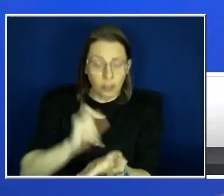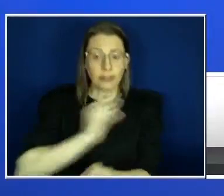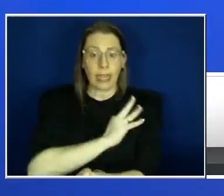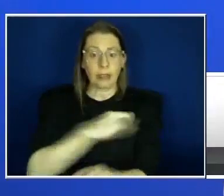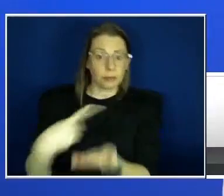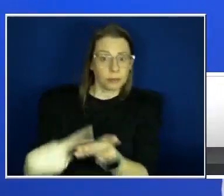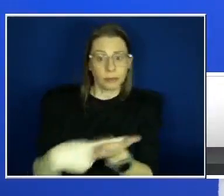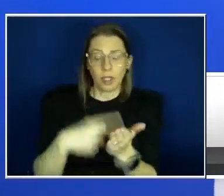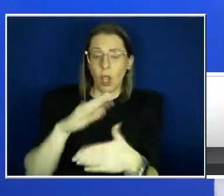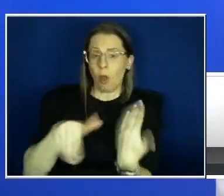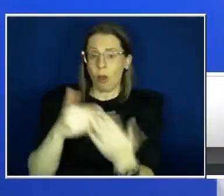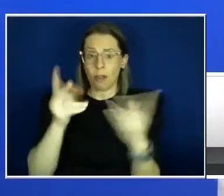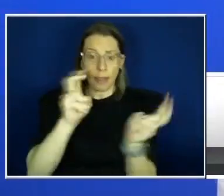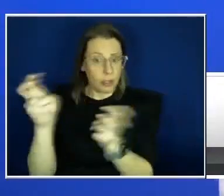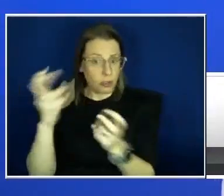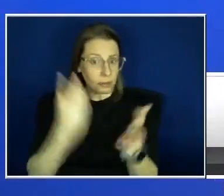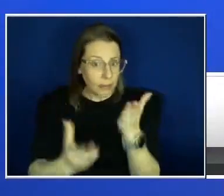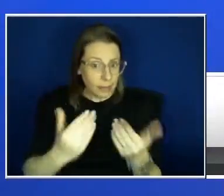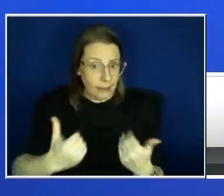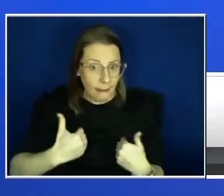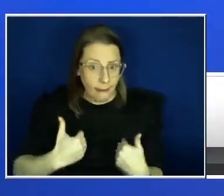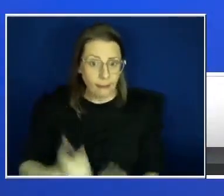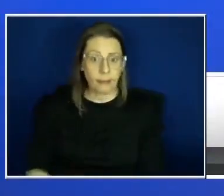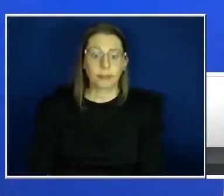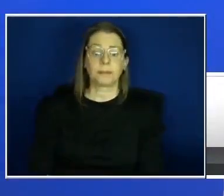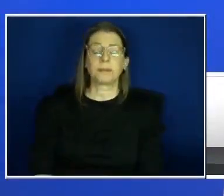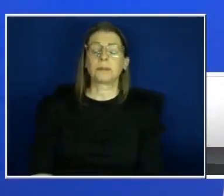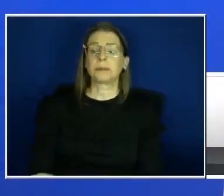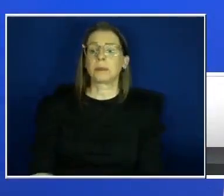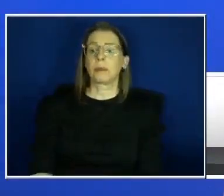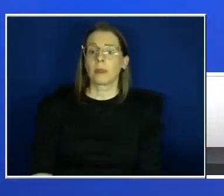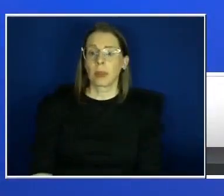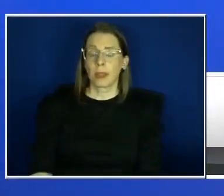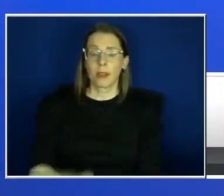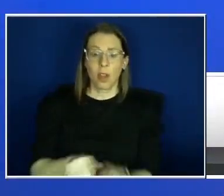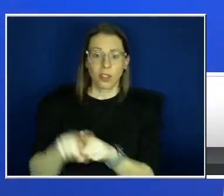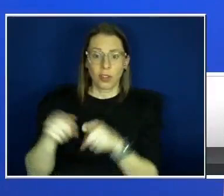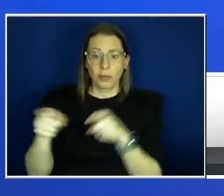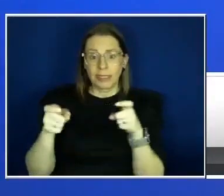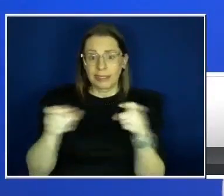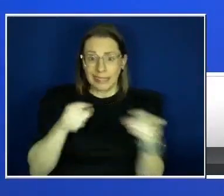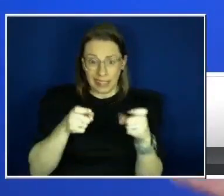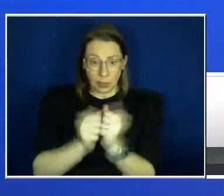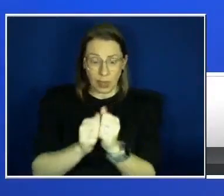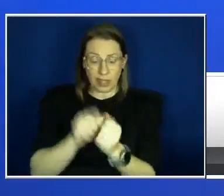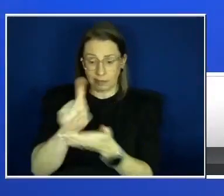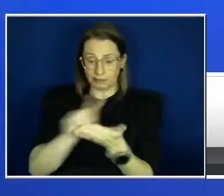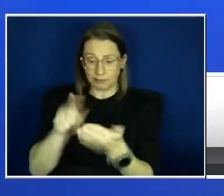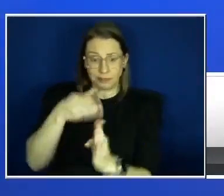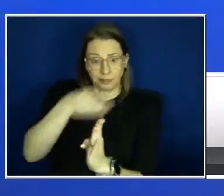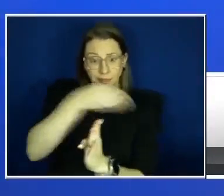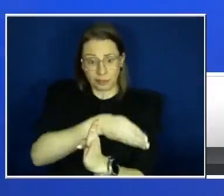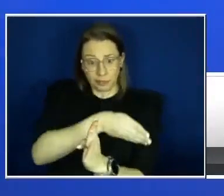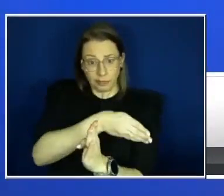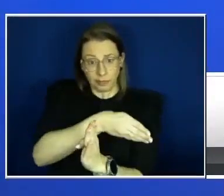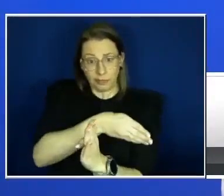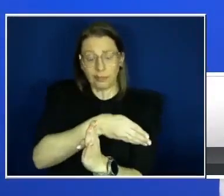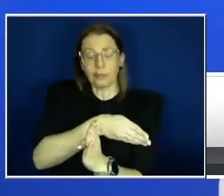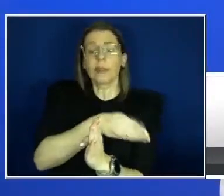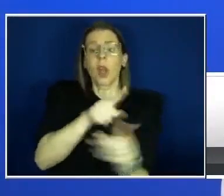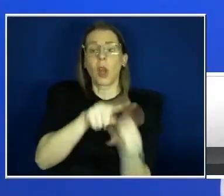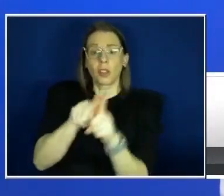the issues that they might have and been dealing with for the week prior. And then we also meet with the stadium,